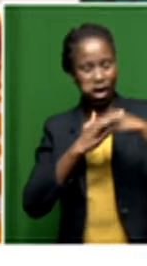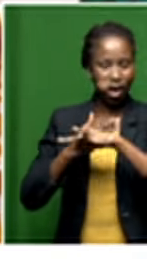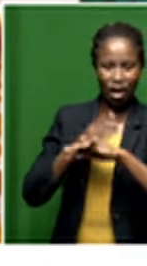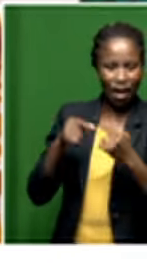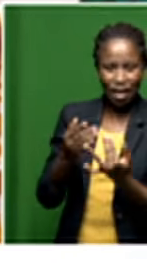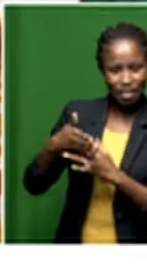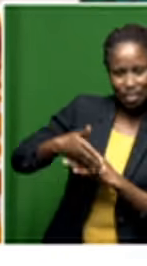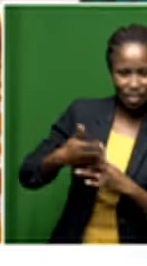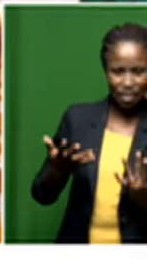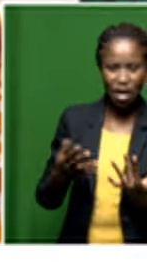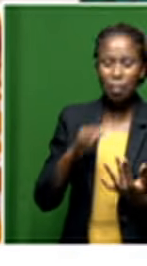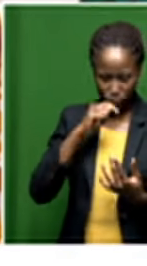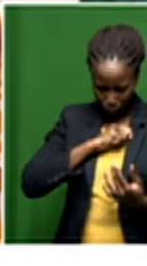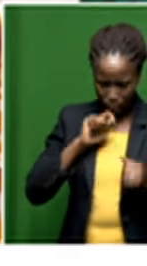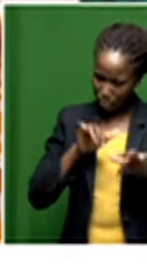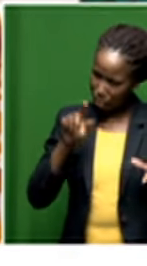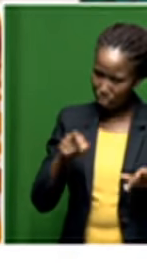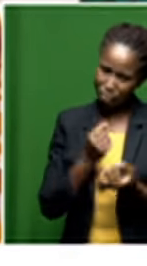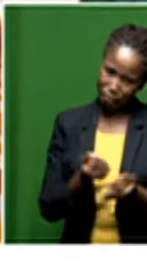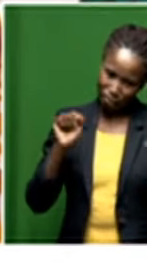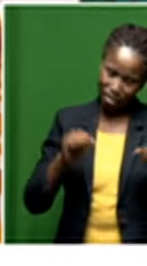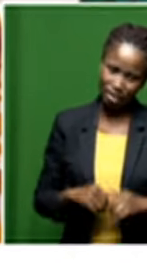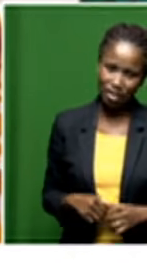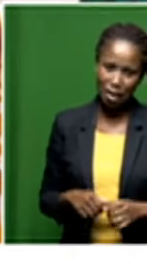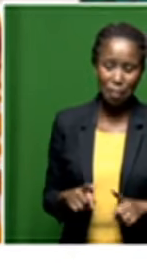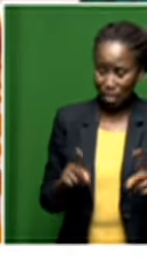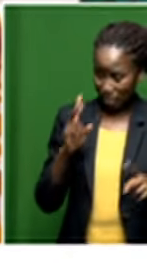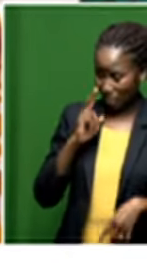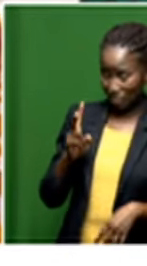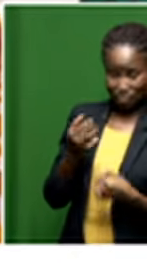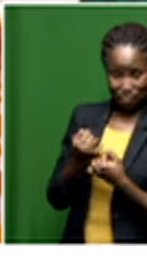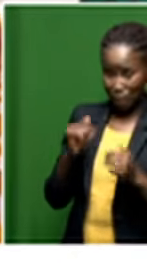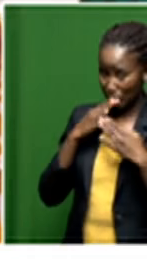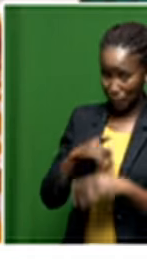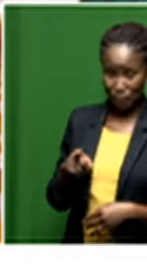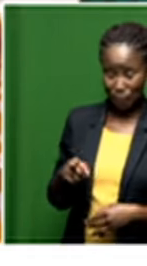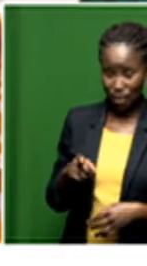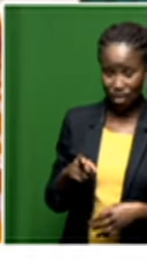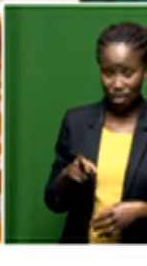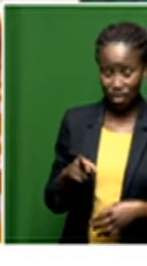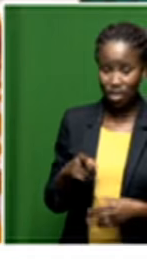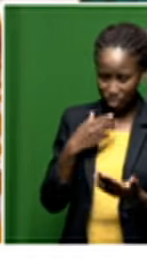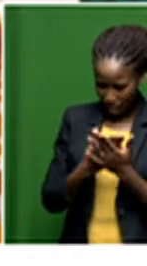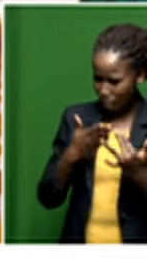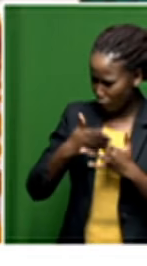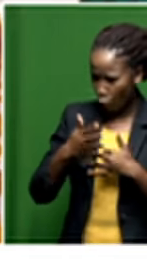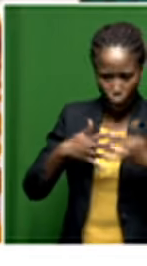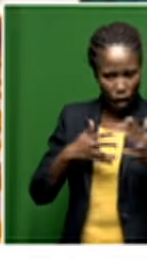Surely people should be free to electioneer wherever they want to without intimidation.